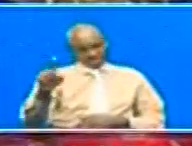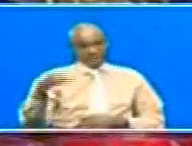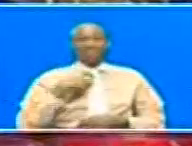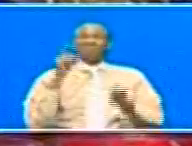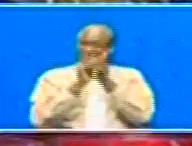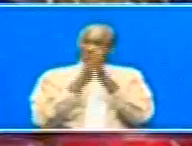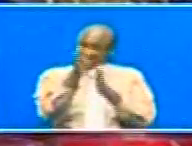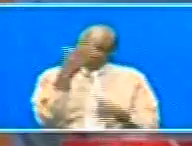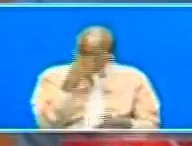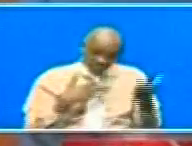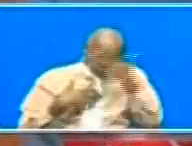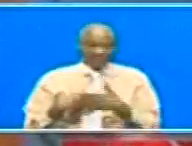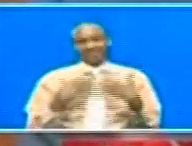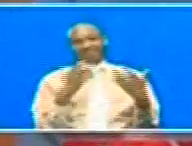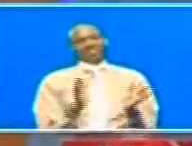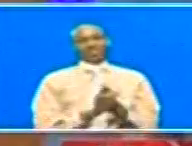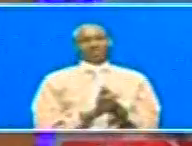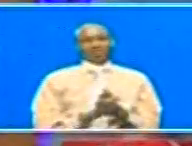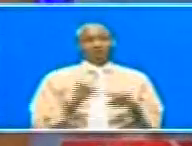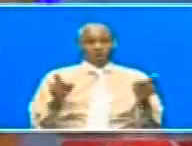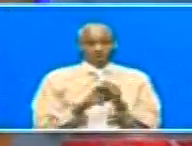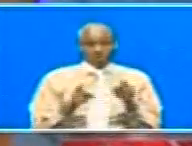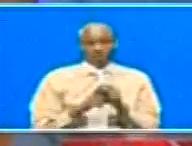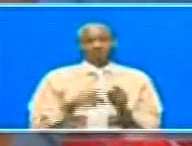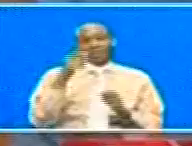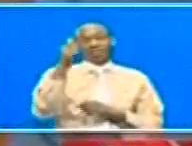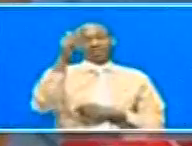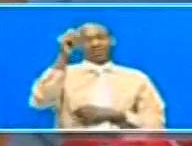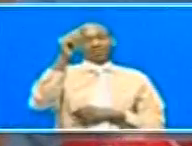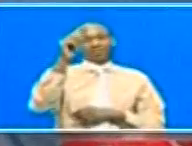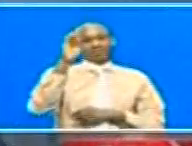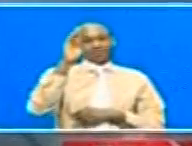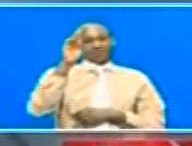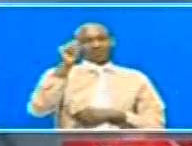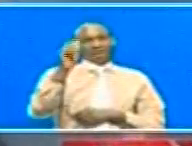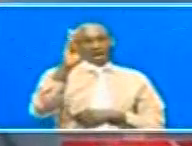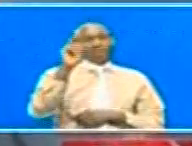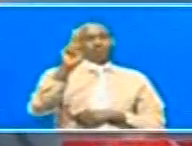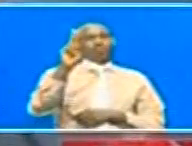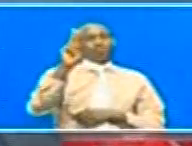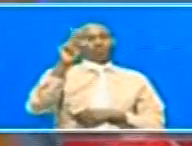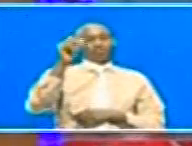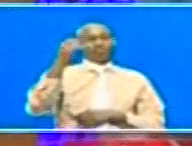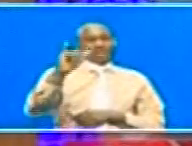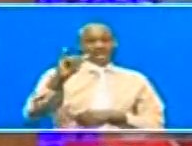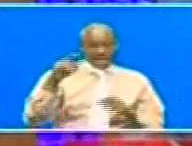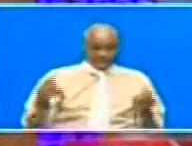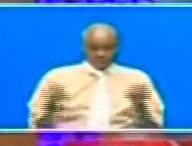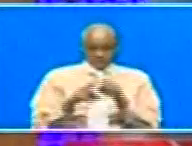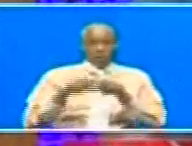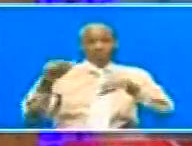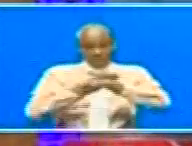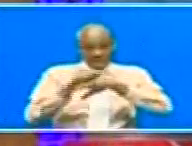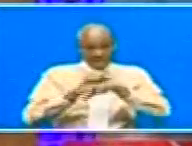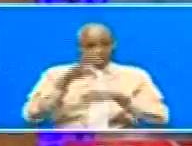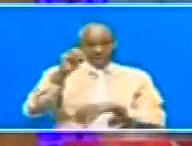Uh-huh. Yes. I met him. I met Tabule. Tabule. Okay. I've met Ladysmith Black Mambazo. Oh, fantastic.